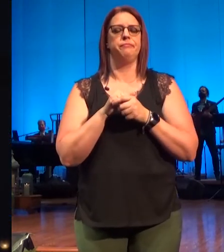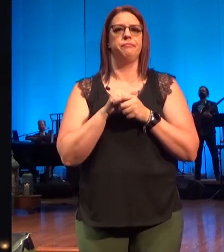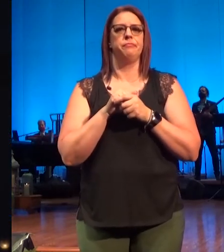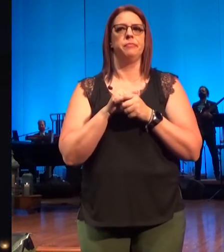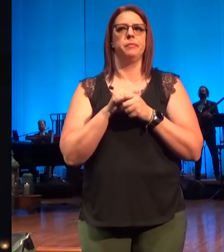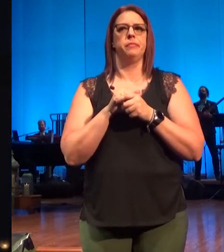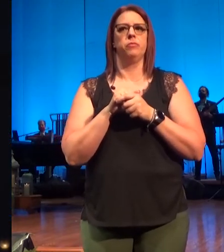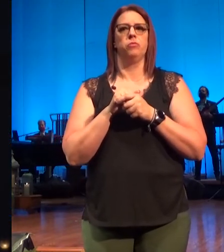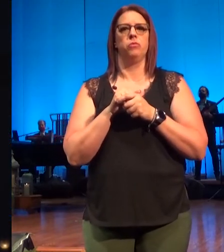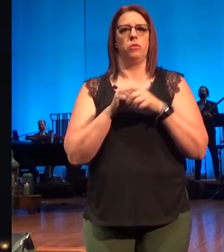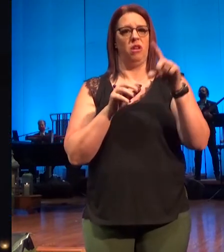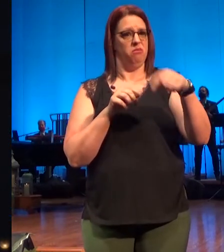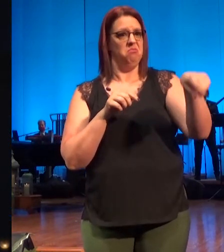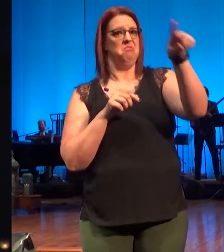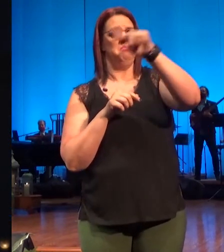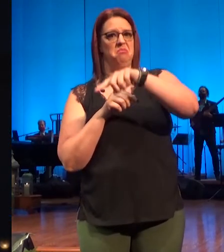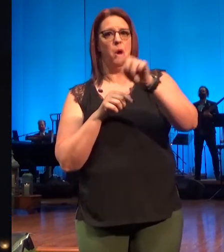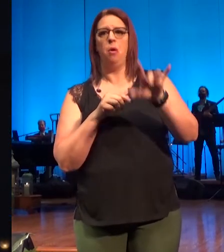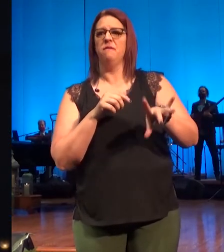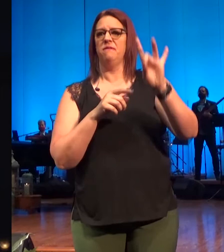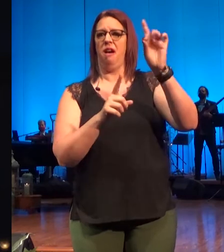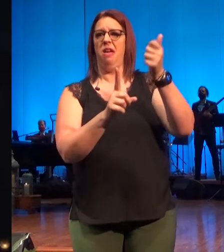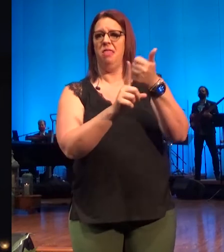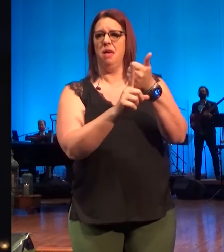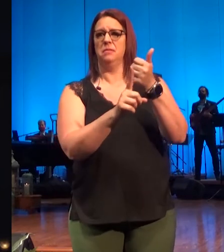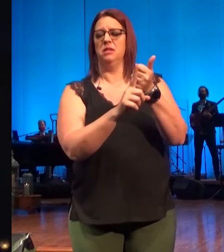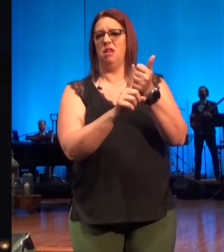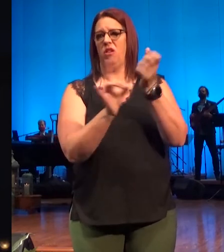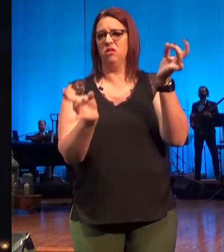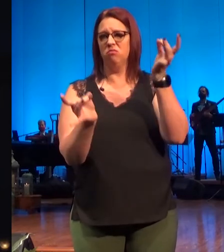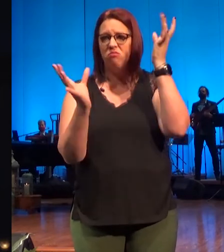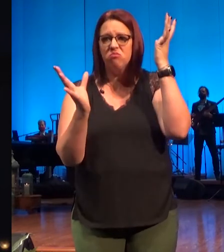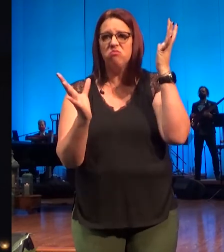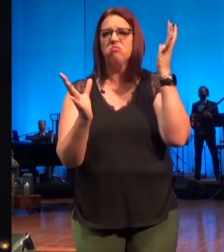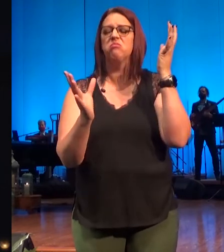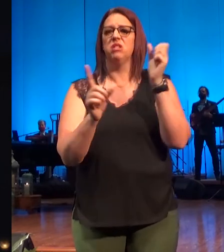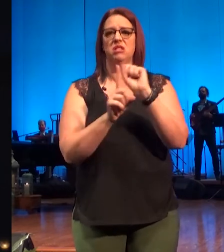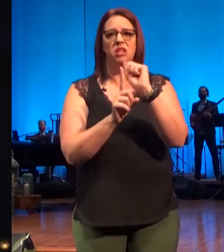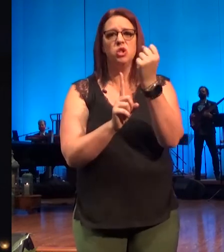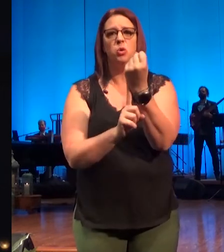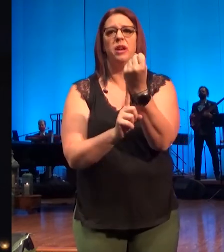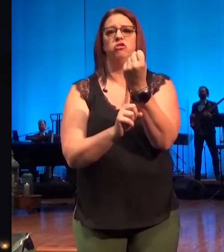who might find themselves in peril. We send our love to